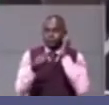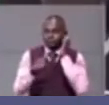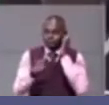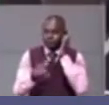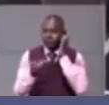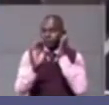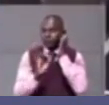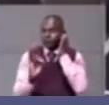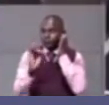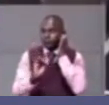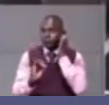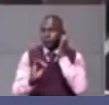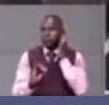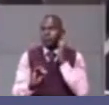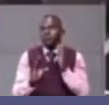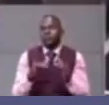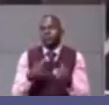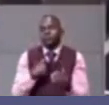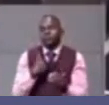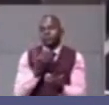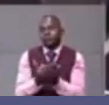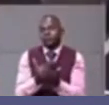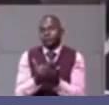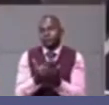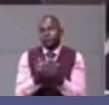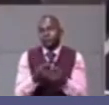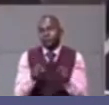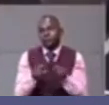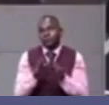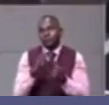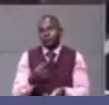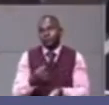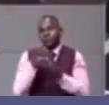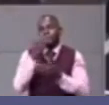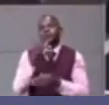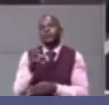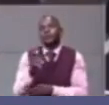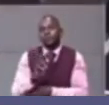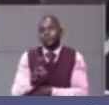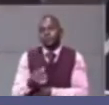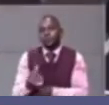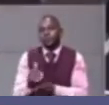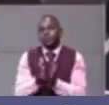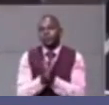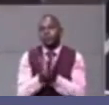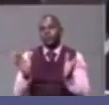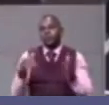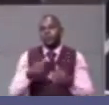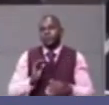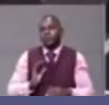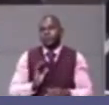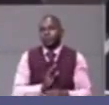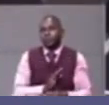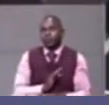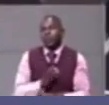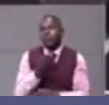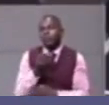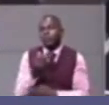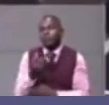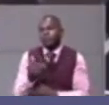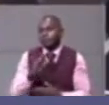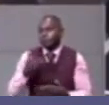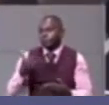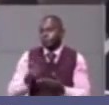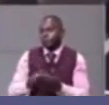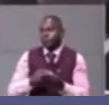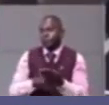of October. I request members to also help us monitor across board so that this money is put to good